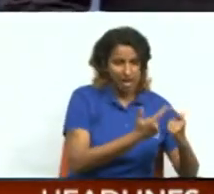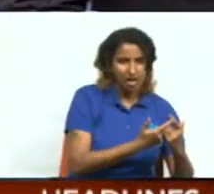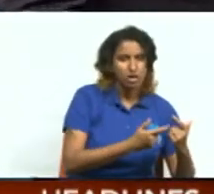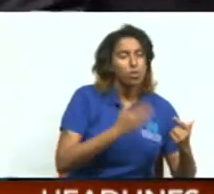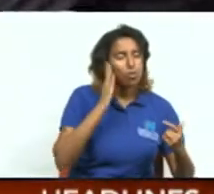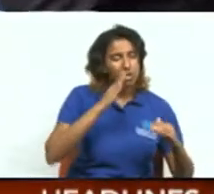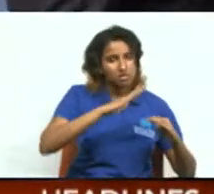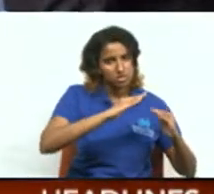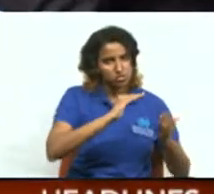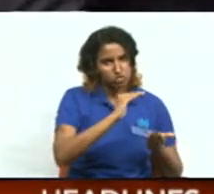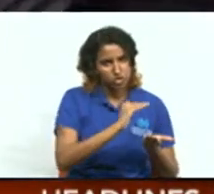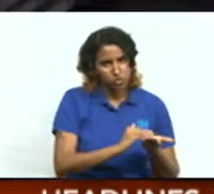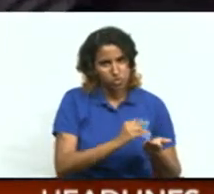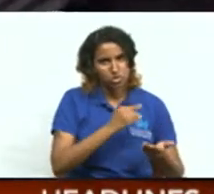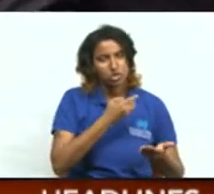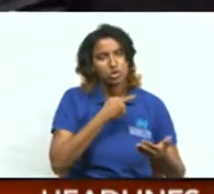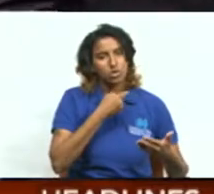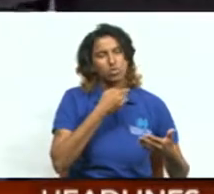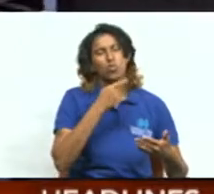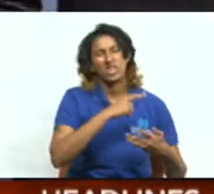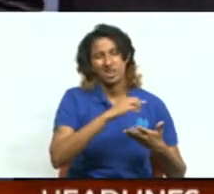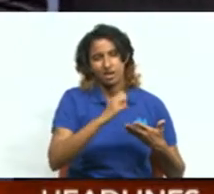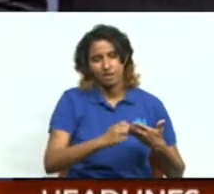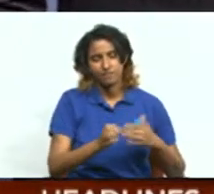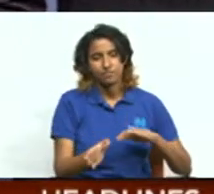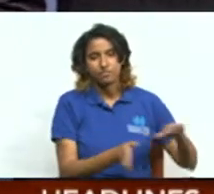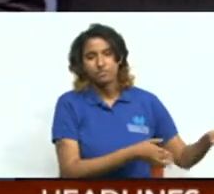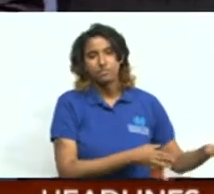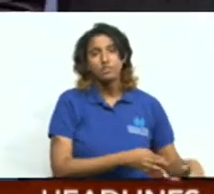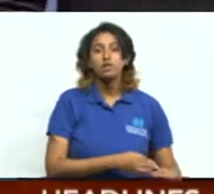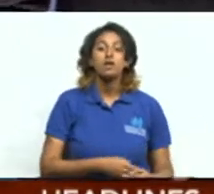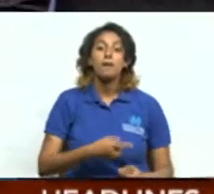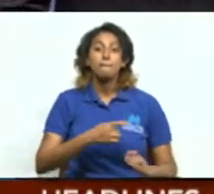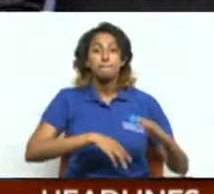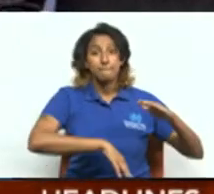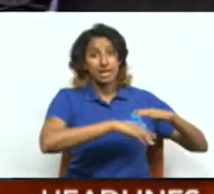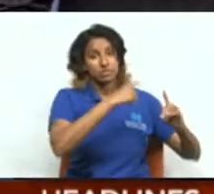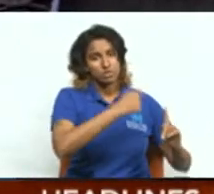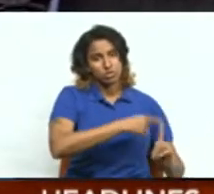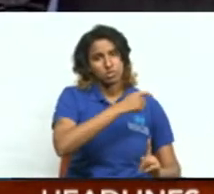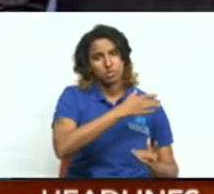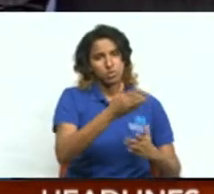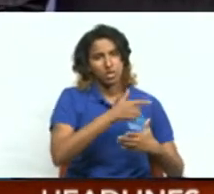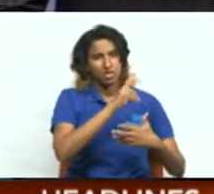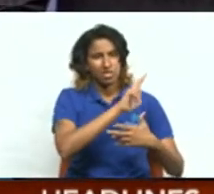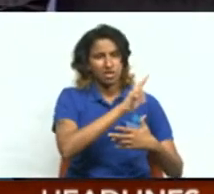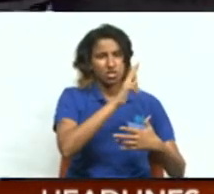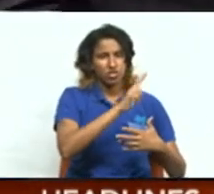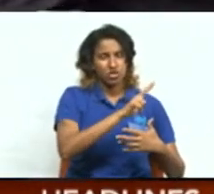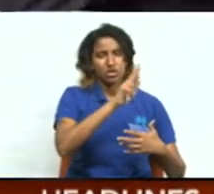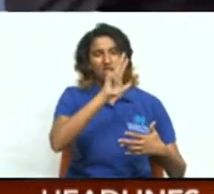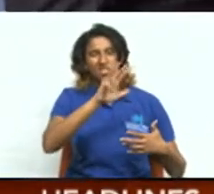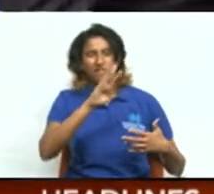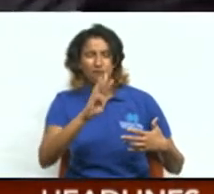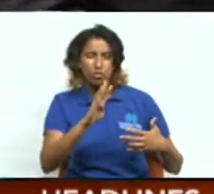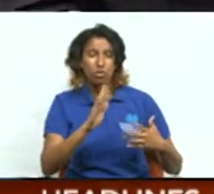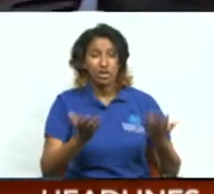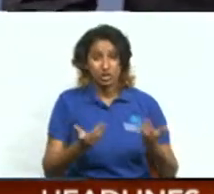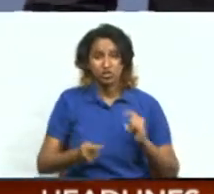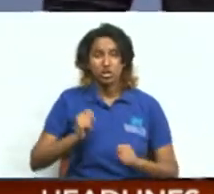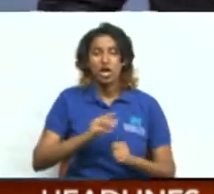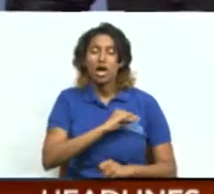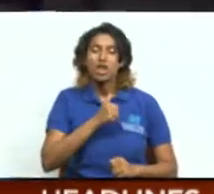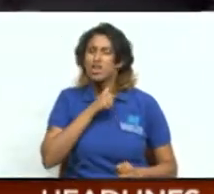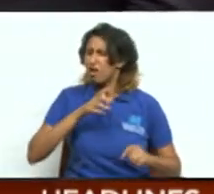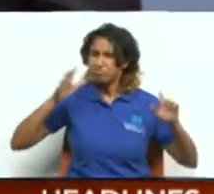extended weather forecast, things remain quite hot. Maximum high temperatures between 33 and 34 degrees in Trinidad. Not a lot of rainfall.